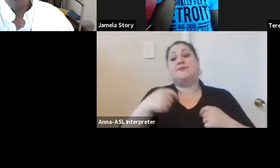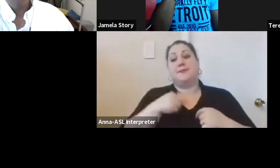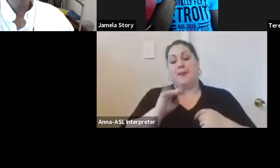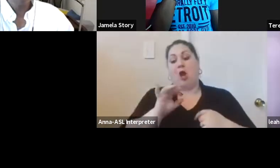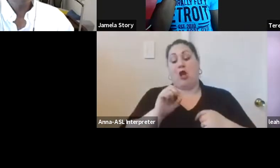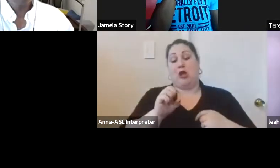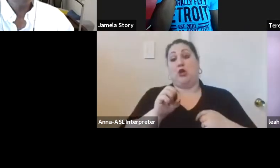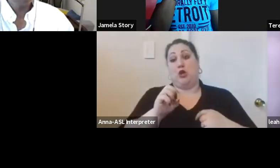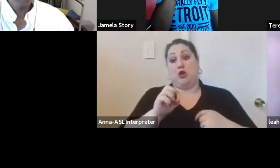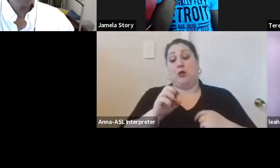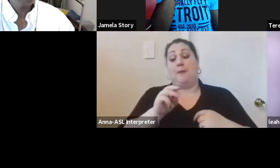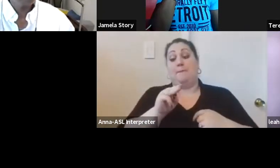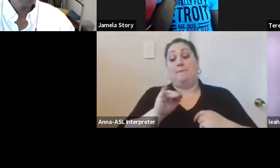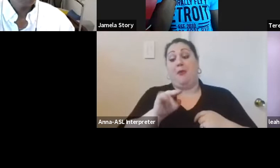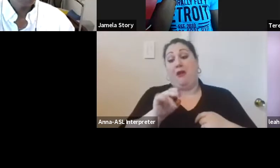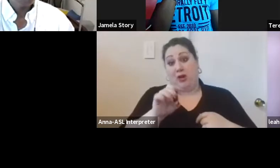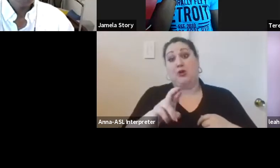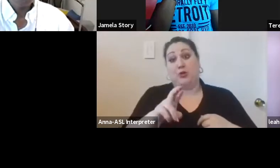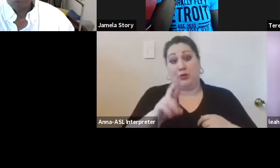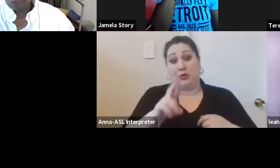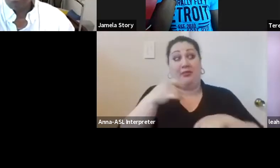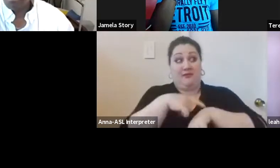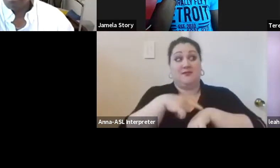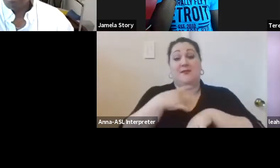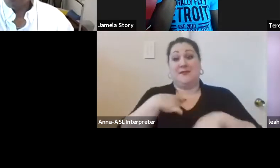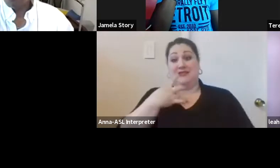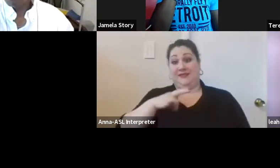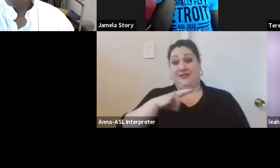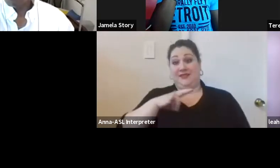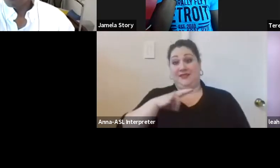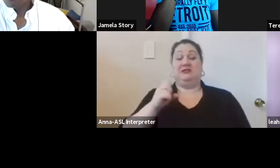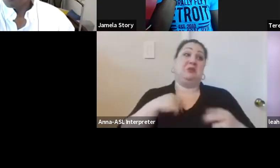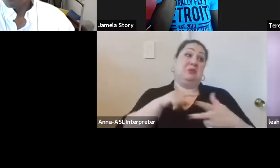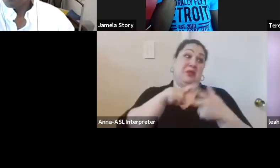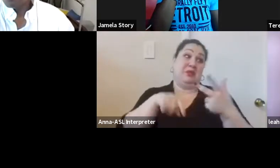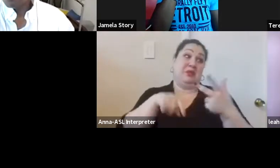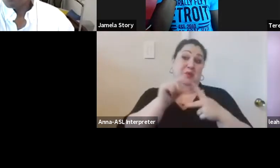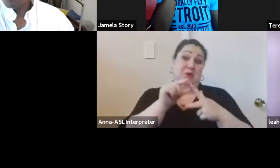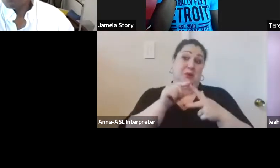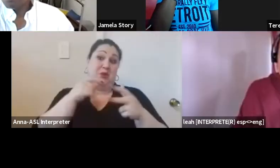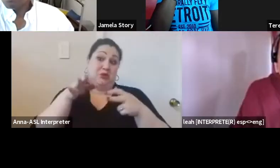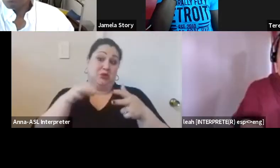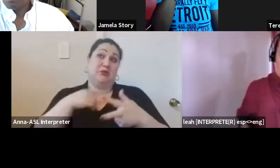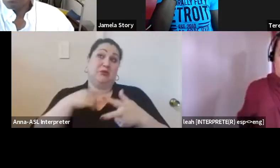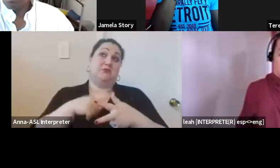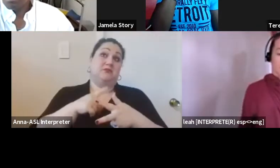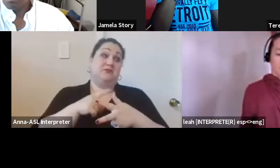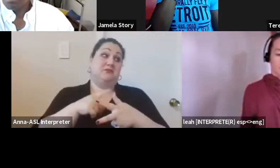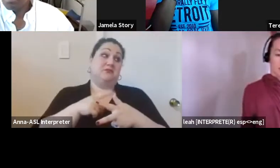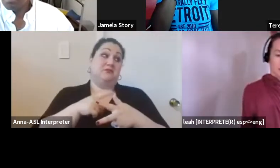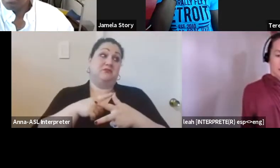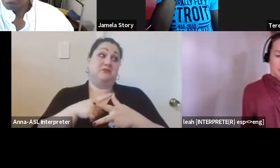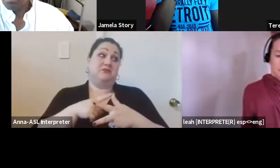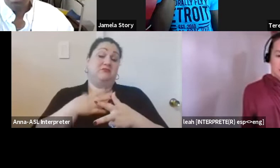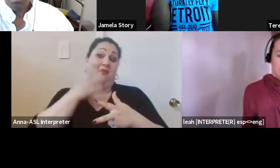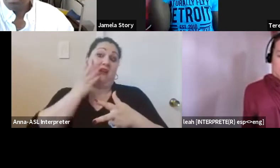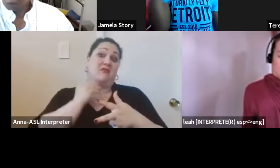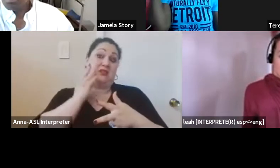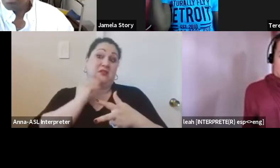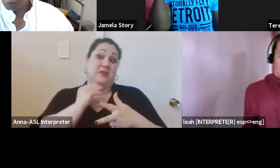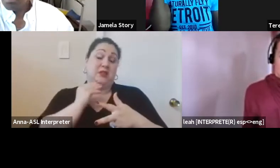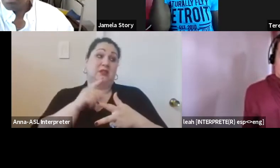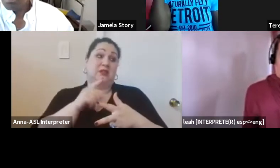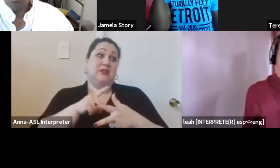time. So I was, the three words that I can describe this, the encounter with DCFS